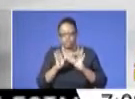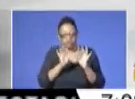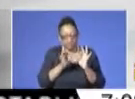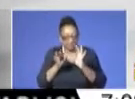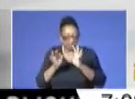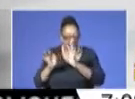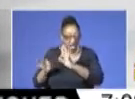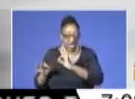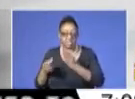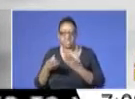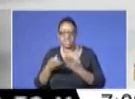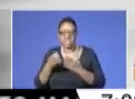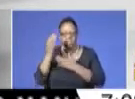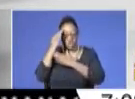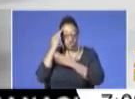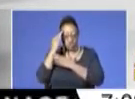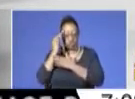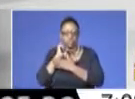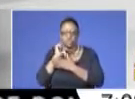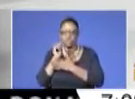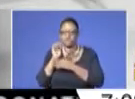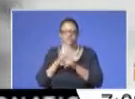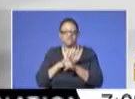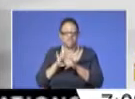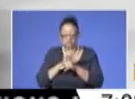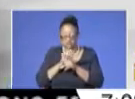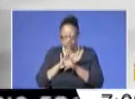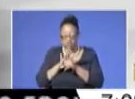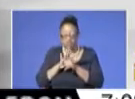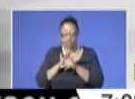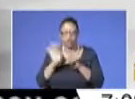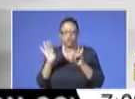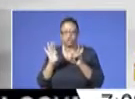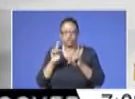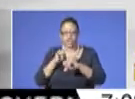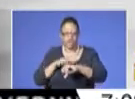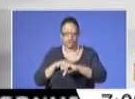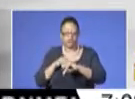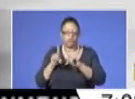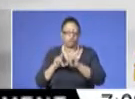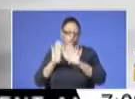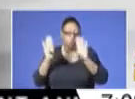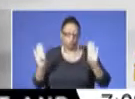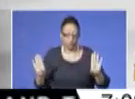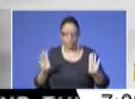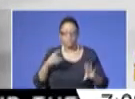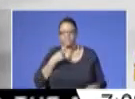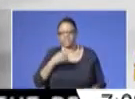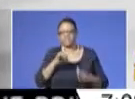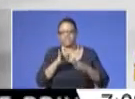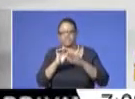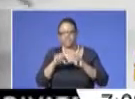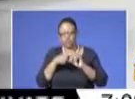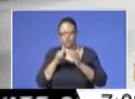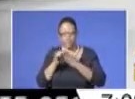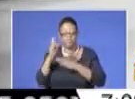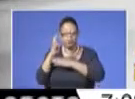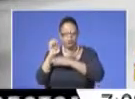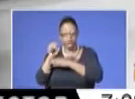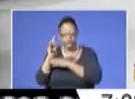demand will not be sufficient to make the opening of that hotel economically viable. So they've decided to wait and to